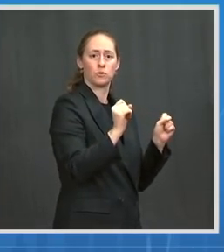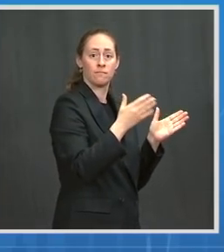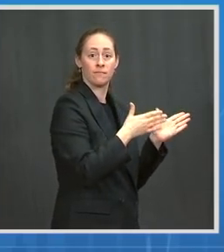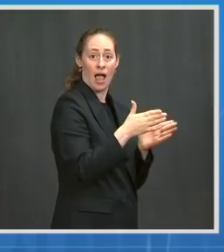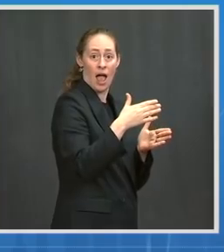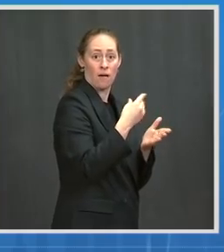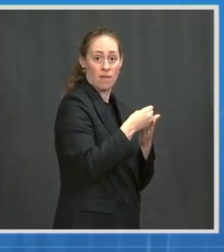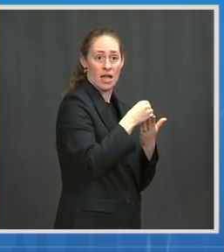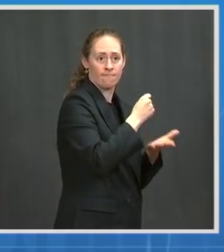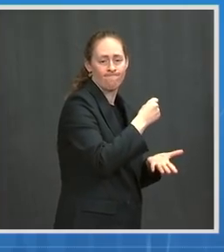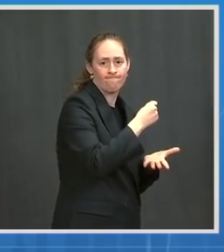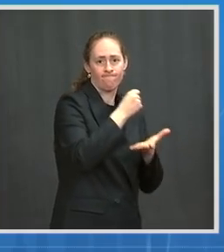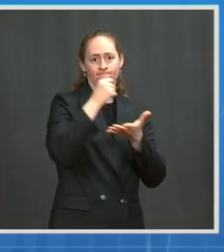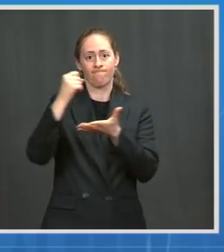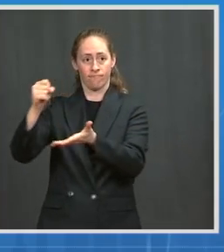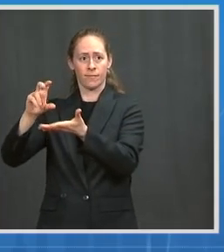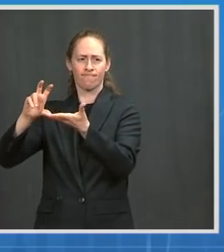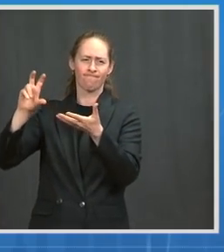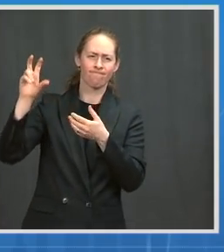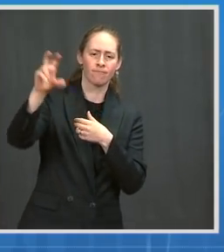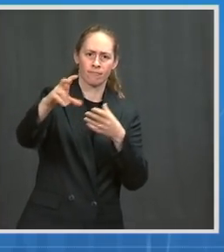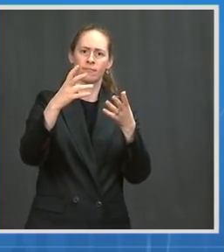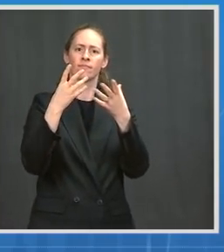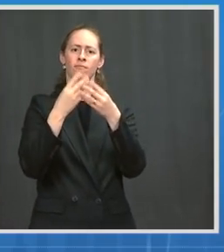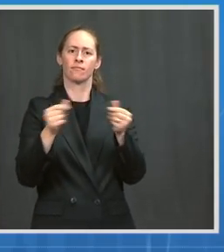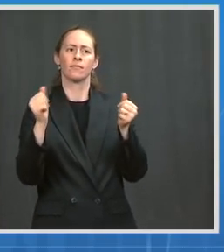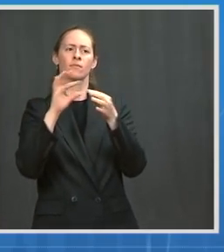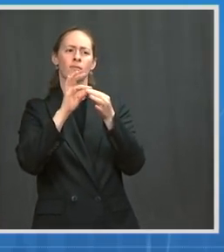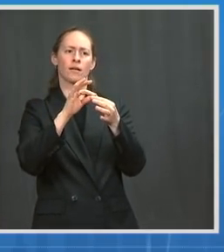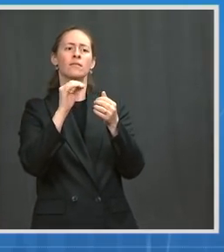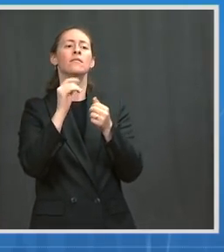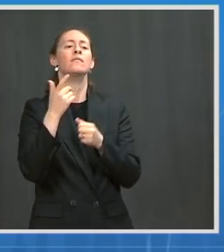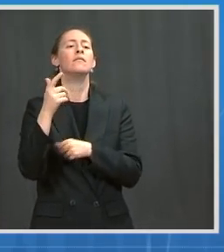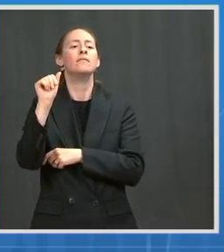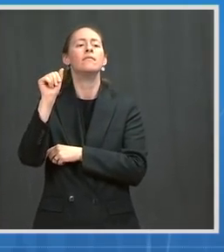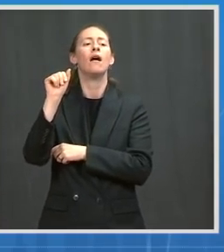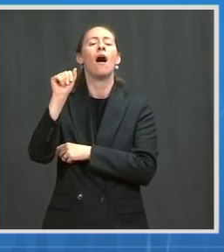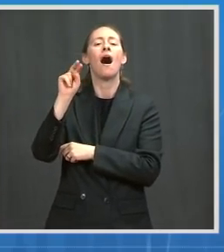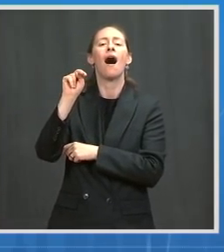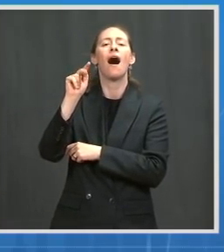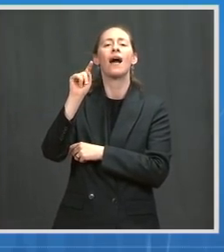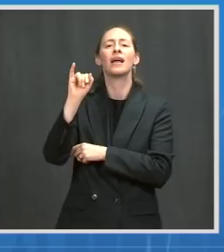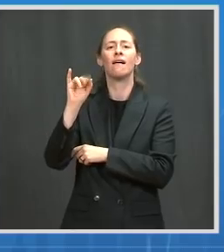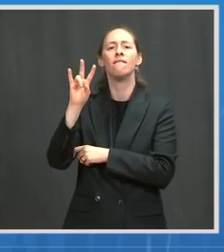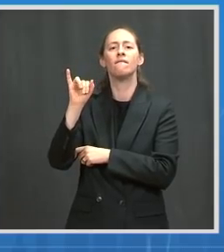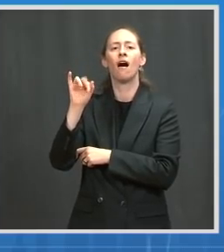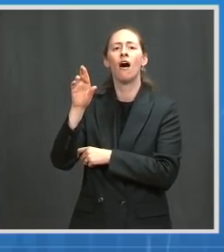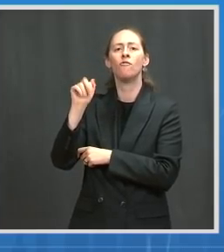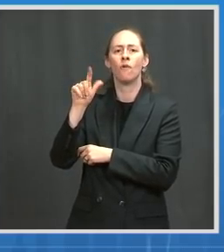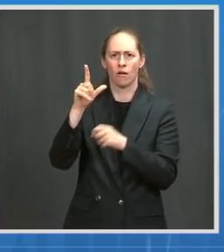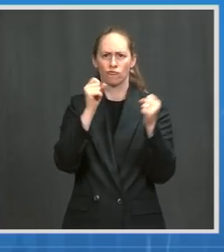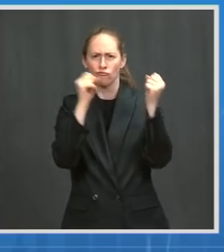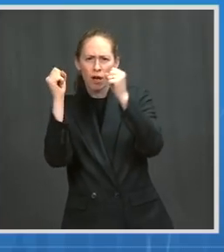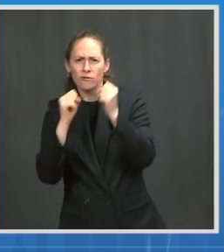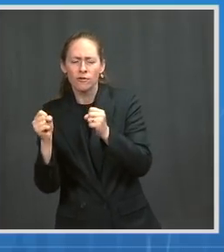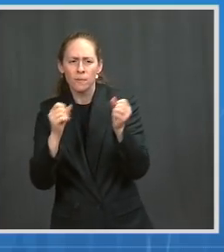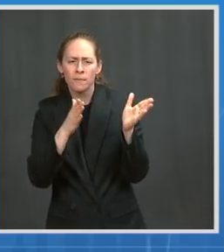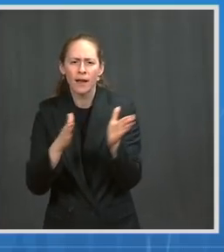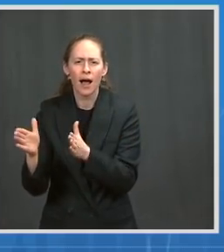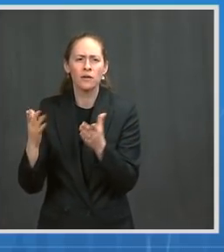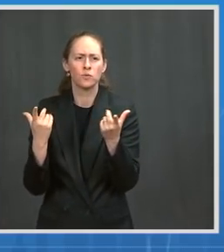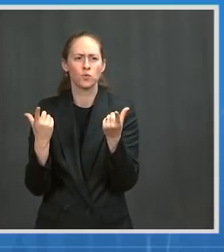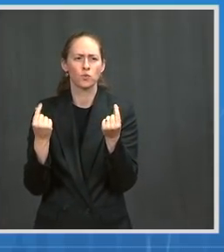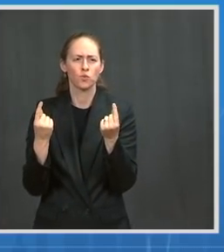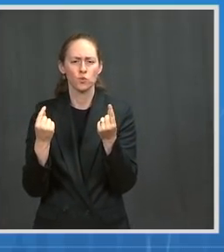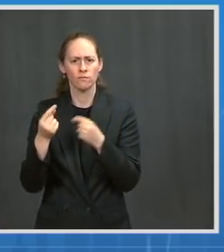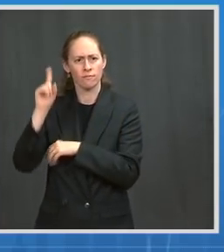the COVID-19 antiviral development strategy. It's a whole of government effort aimed at developing